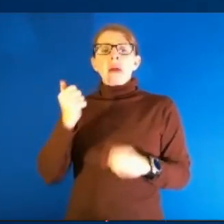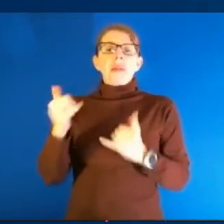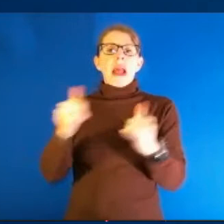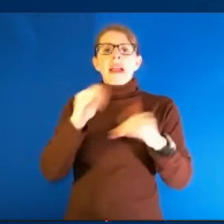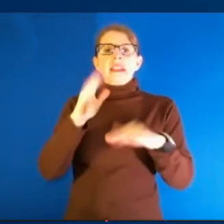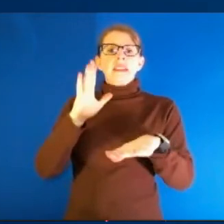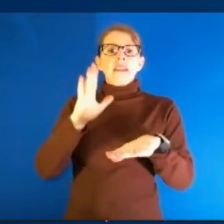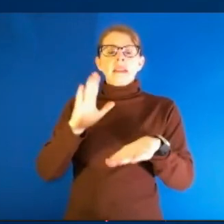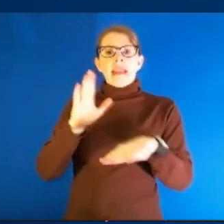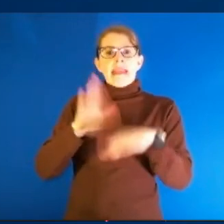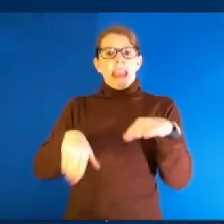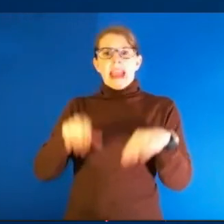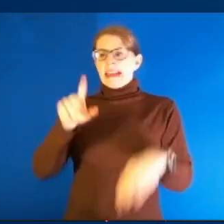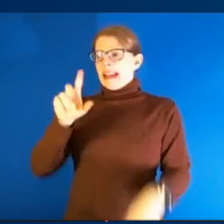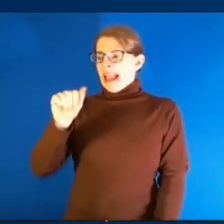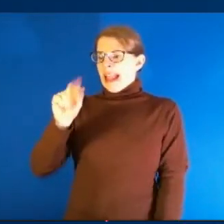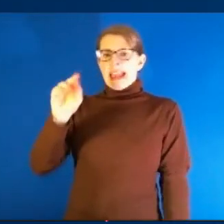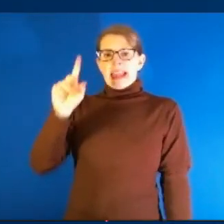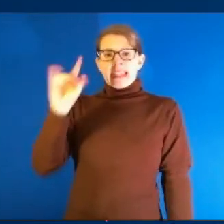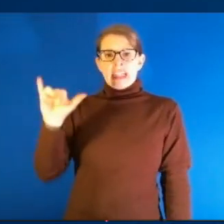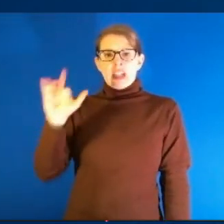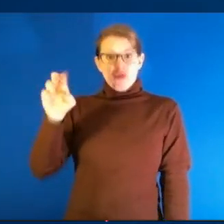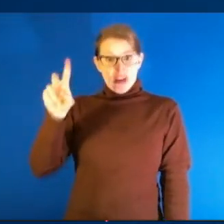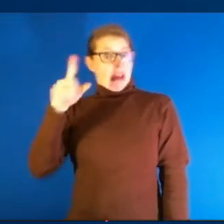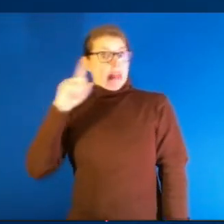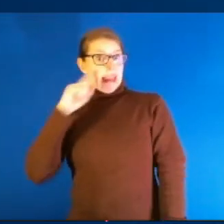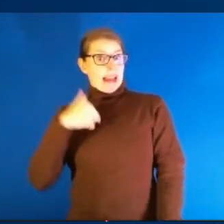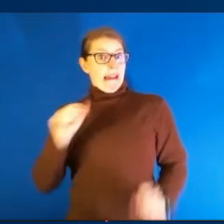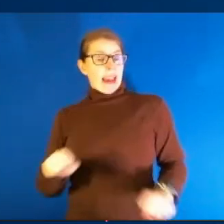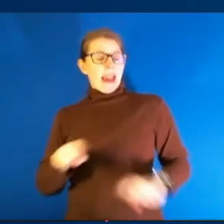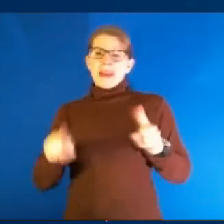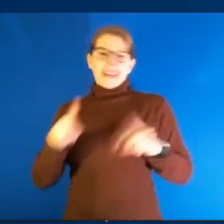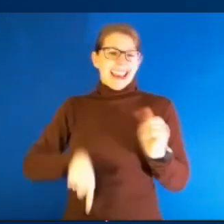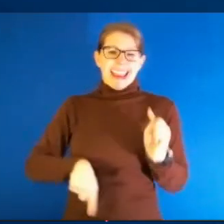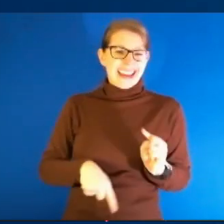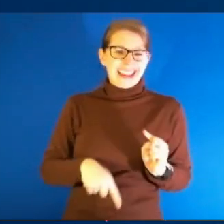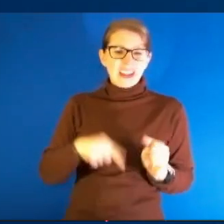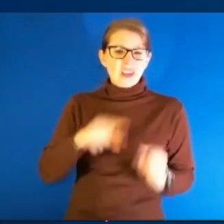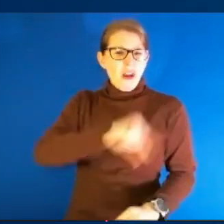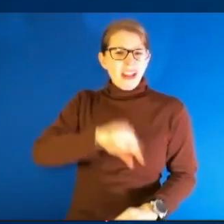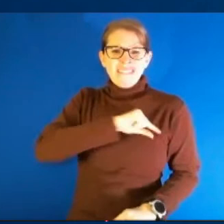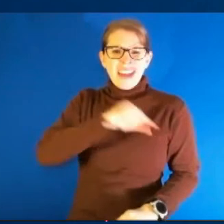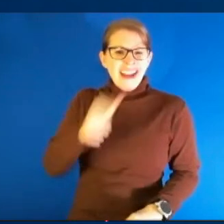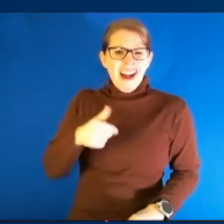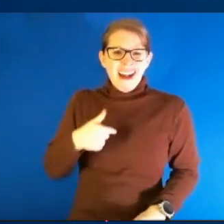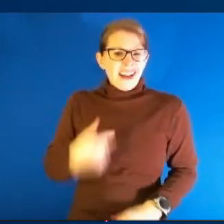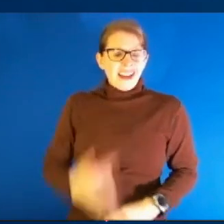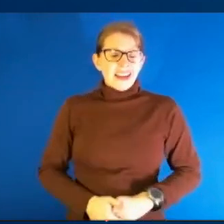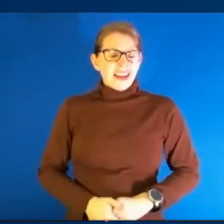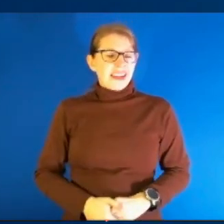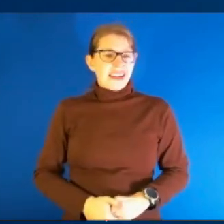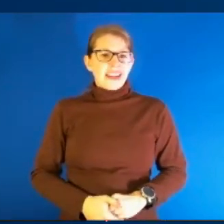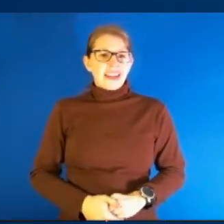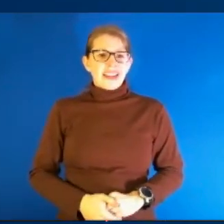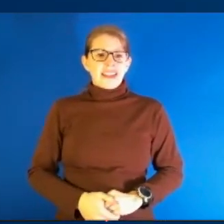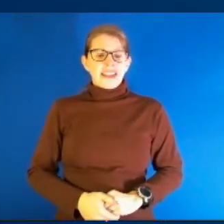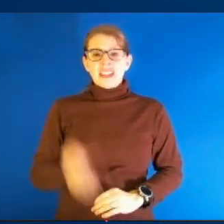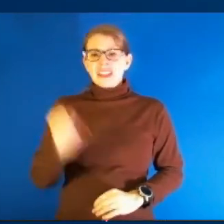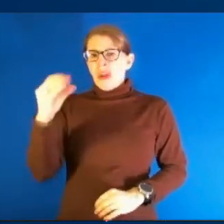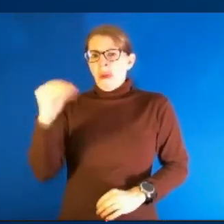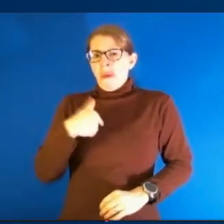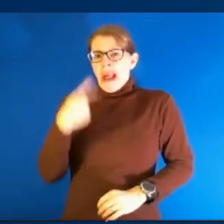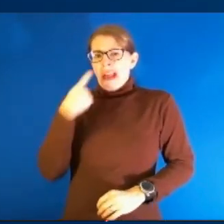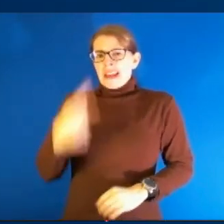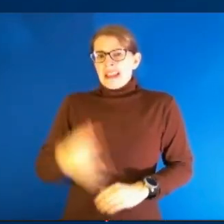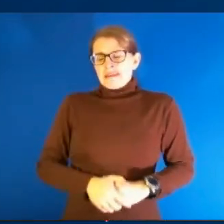able to do that. I could think I could do that, but I'm not qualified to do that. And so I think at the